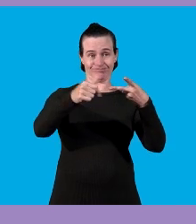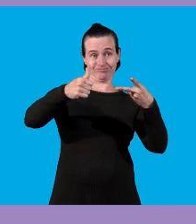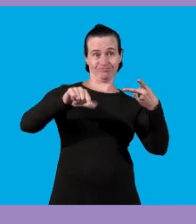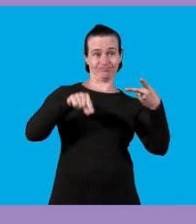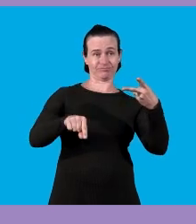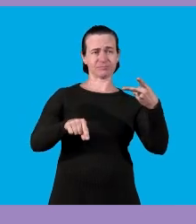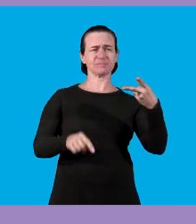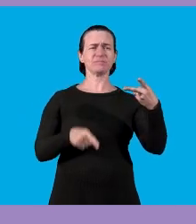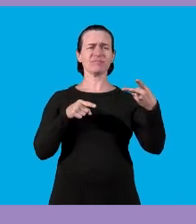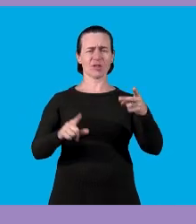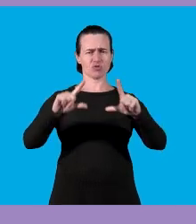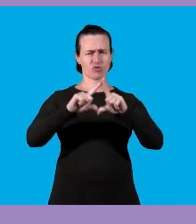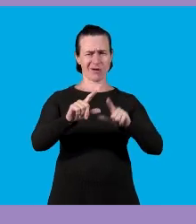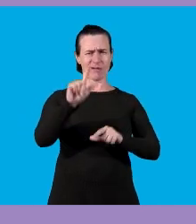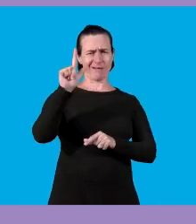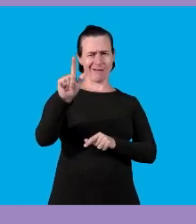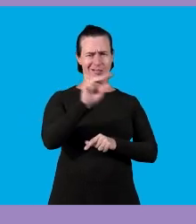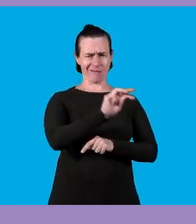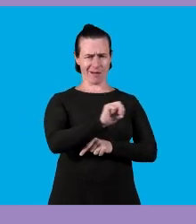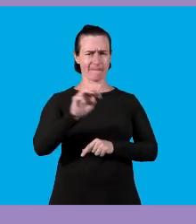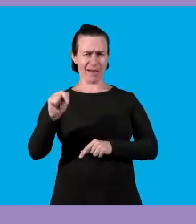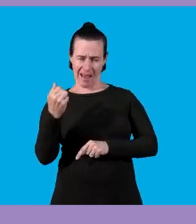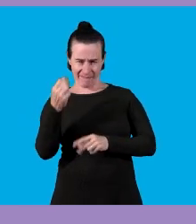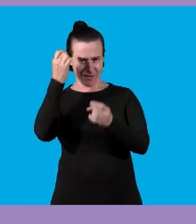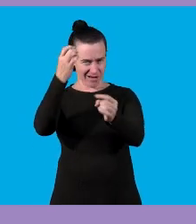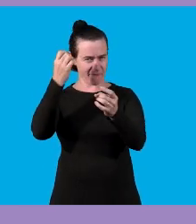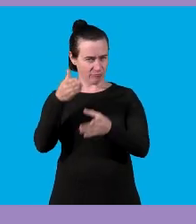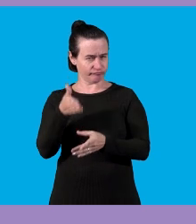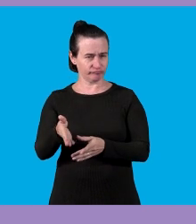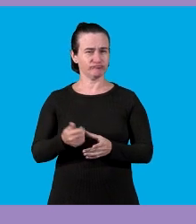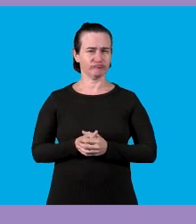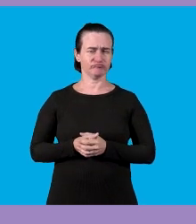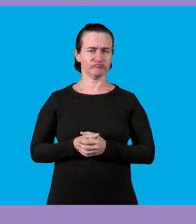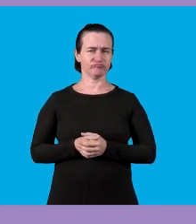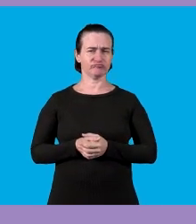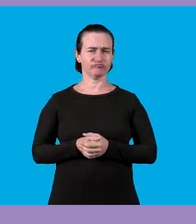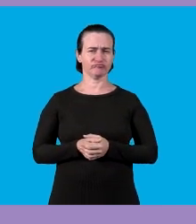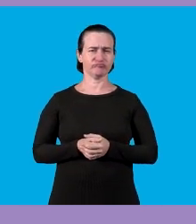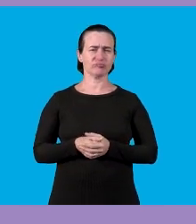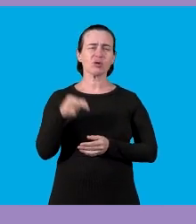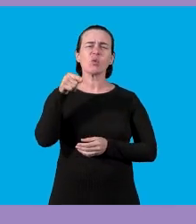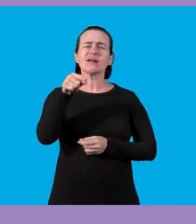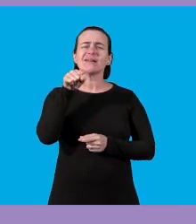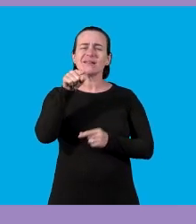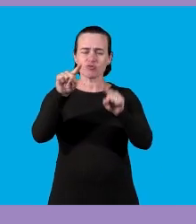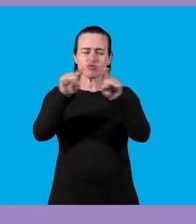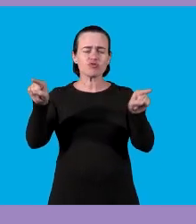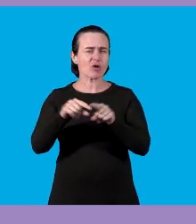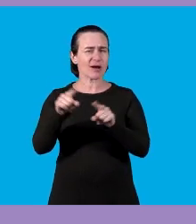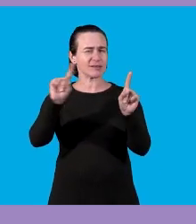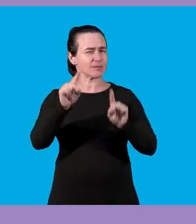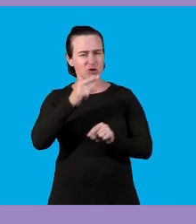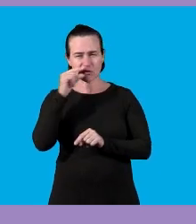Given triangle LMN with markings, there it is. What is the special name of